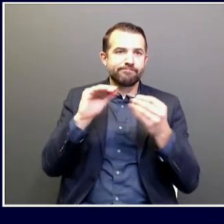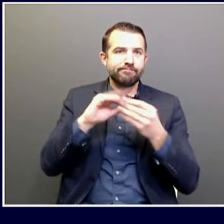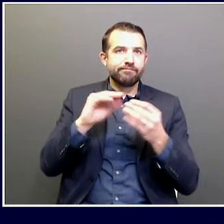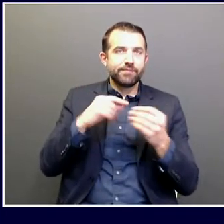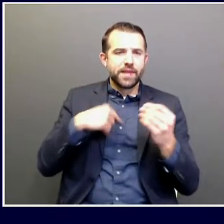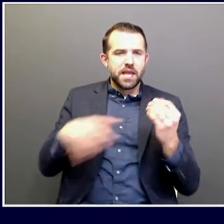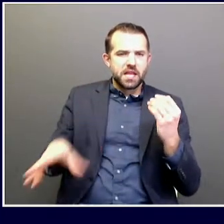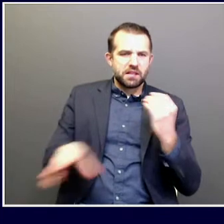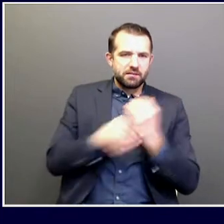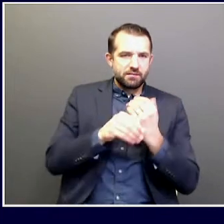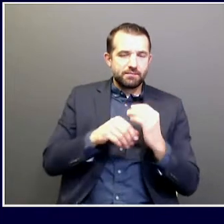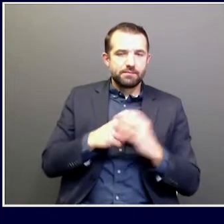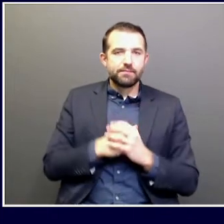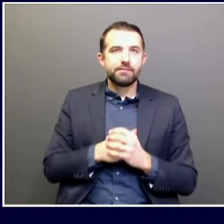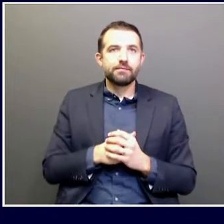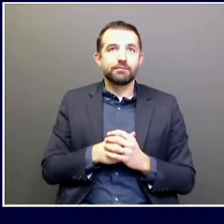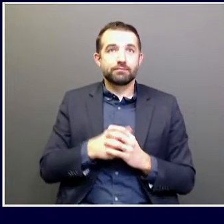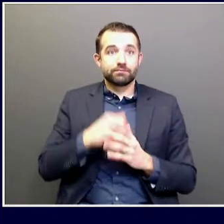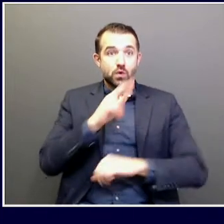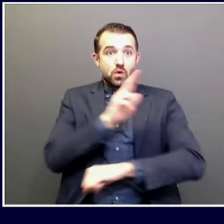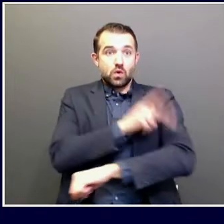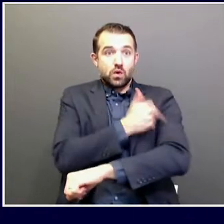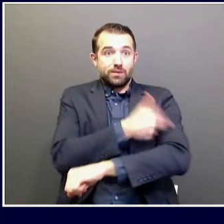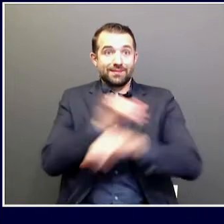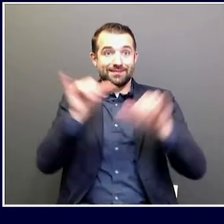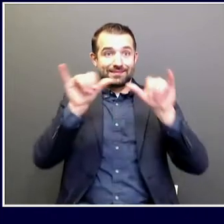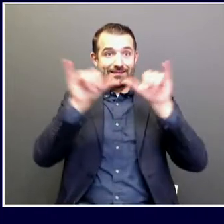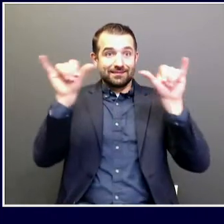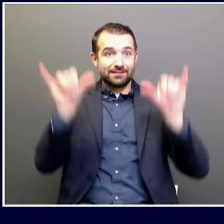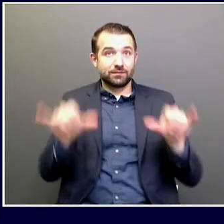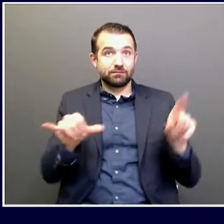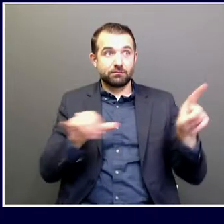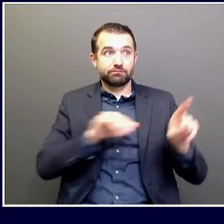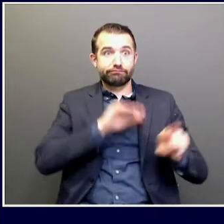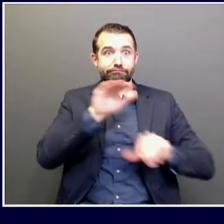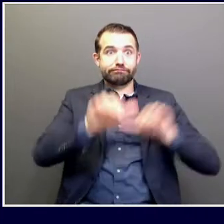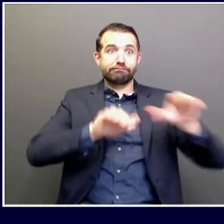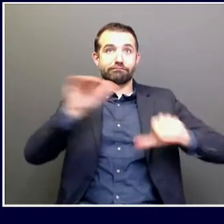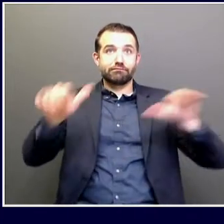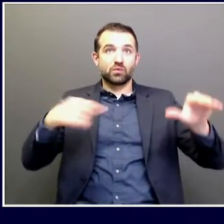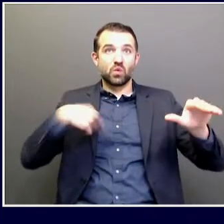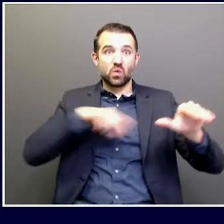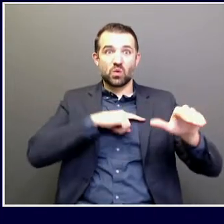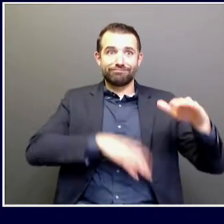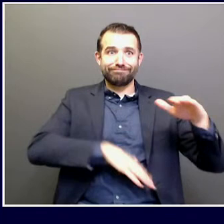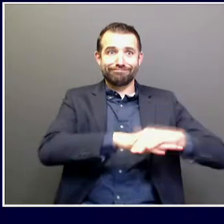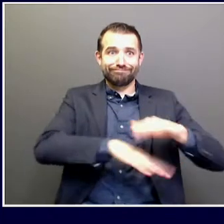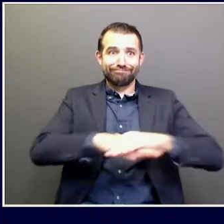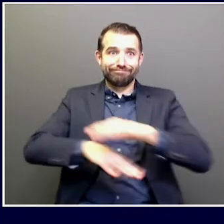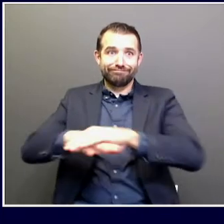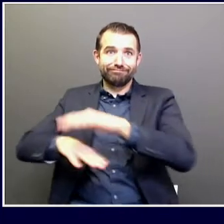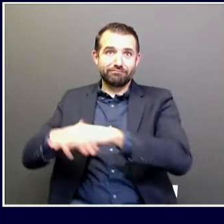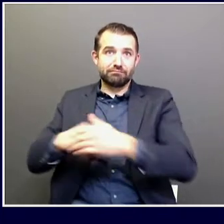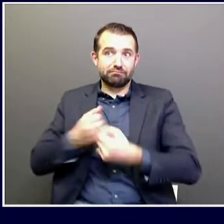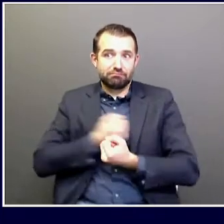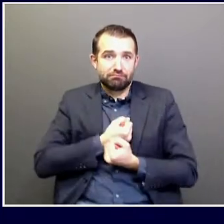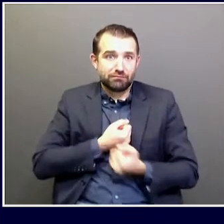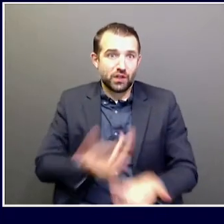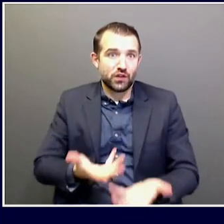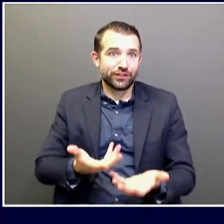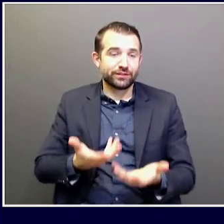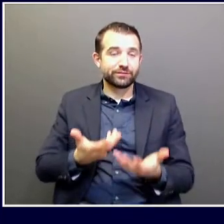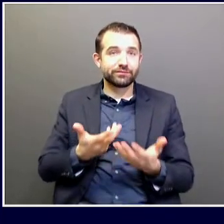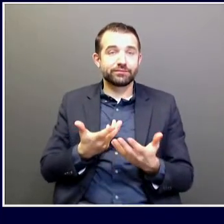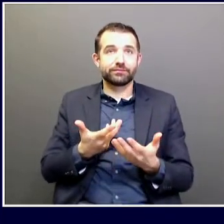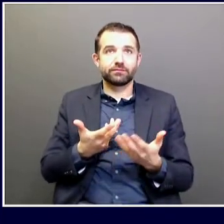hospital systems are kind of on the brink because of what they're seeing. Given what Dr. Shah just said about the possibility of seeing increasing cases here